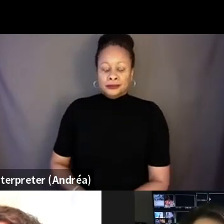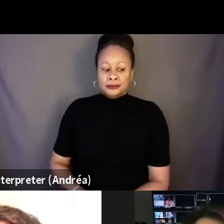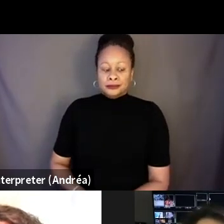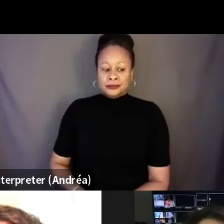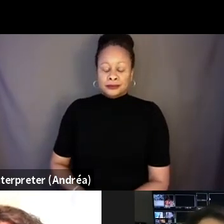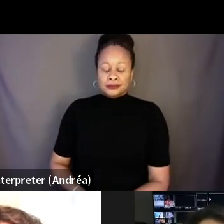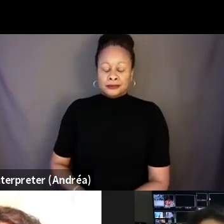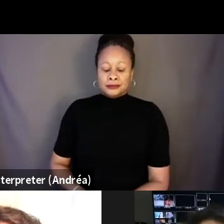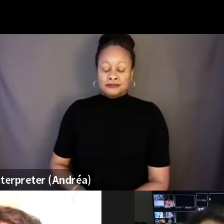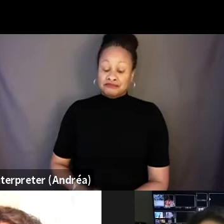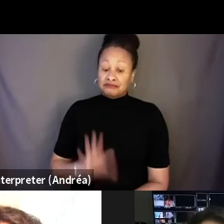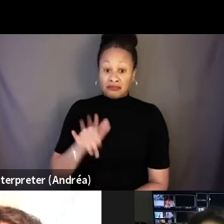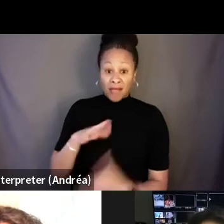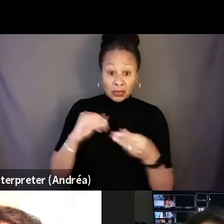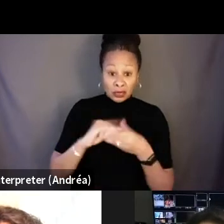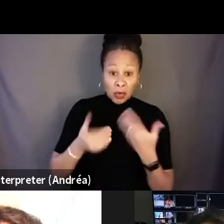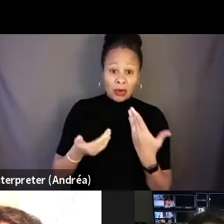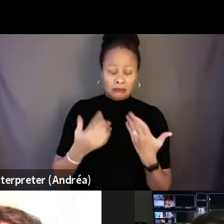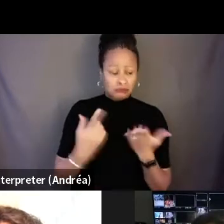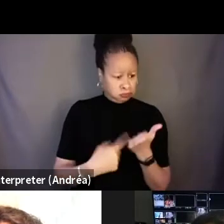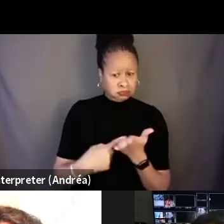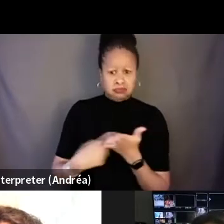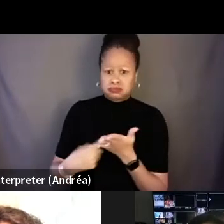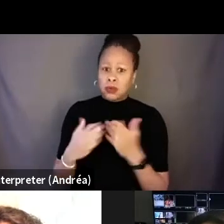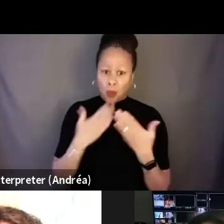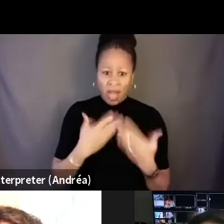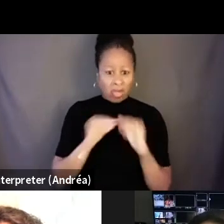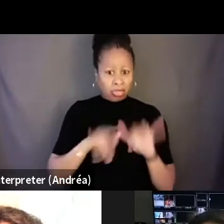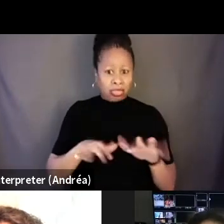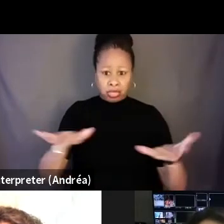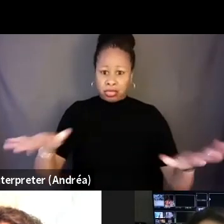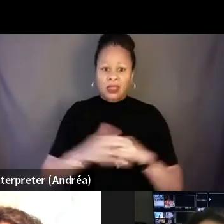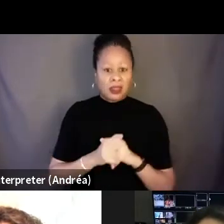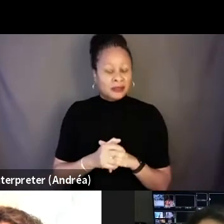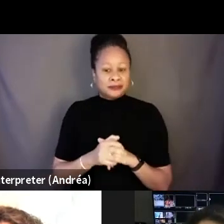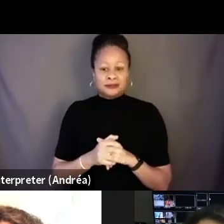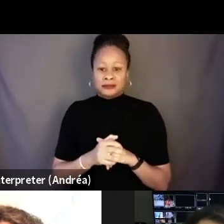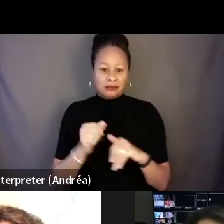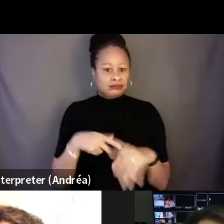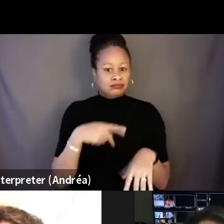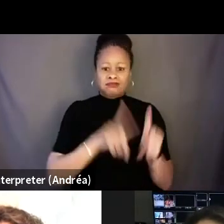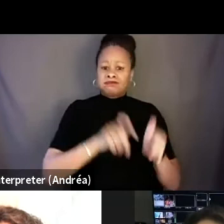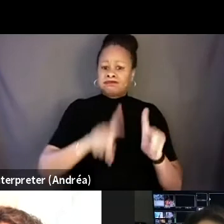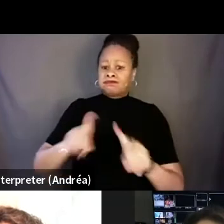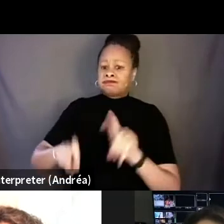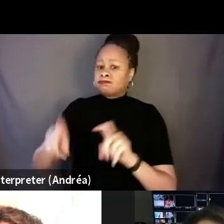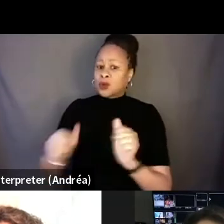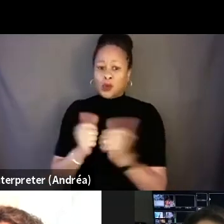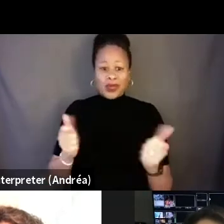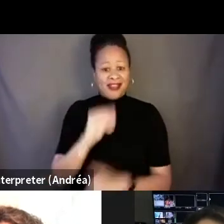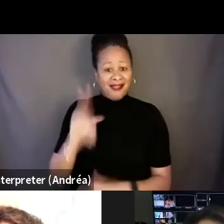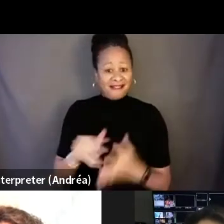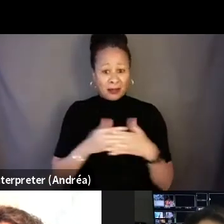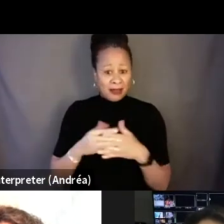the story was covered well. I think even if there were polls that reflected among African Americans thought